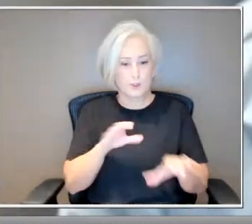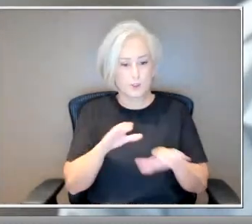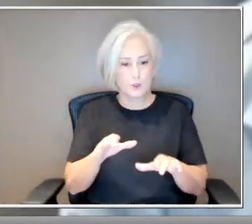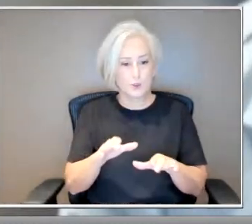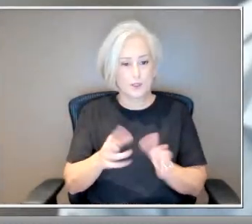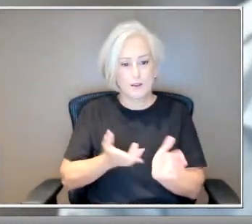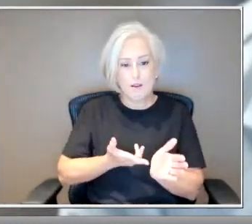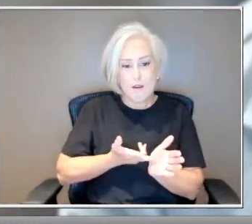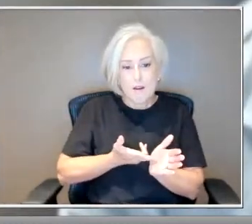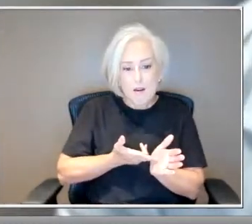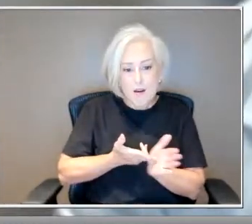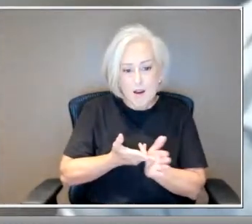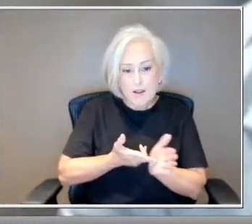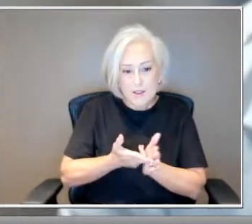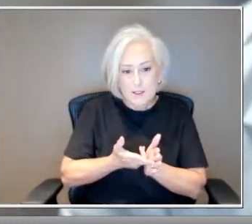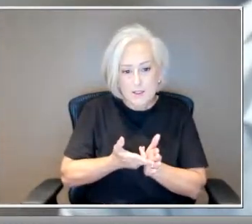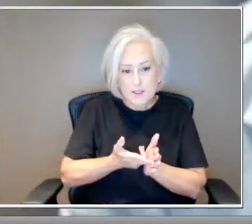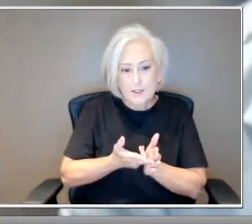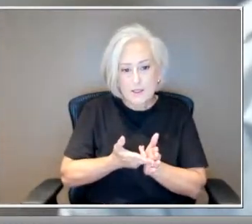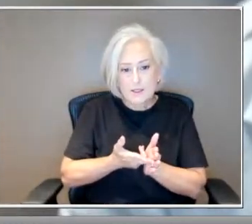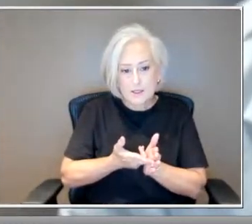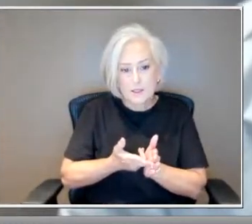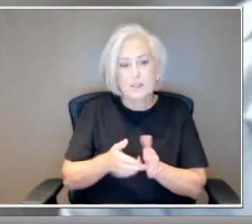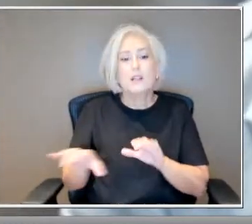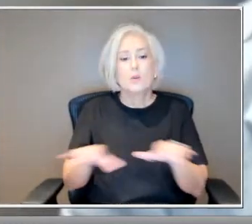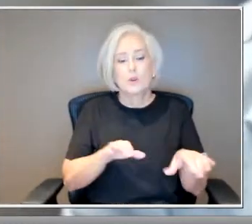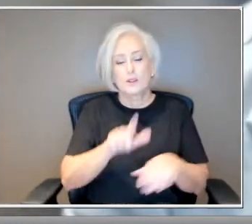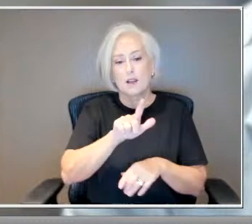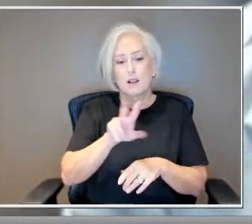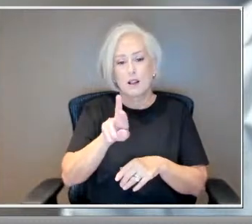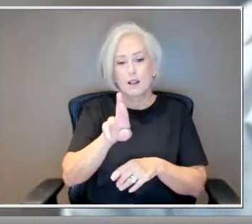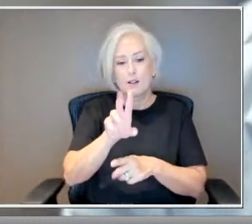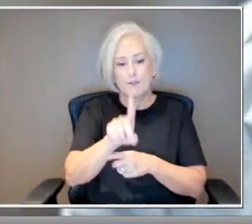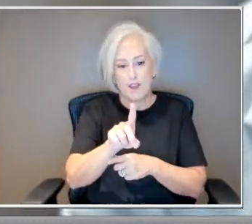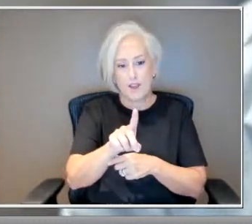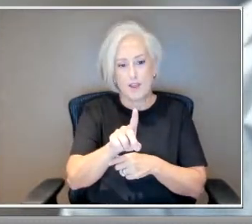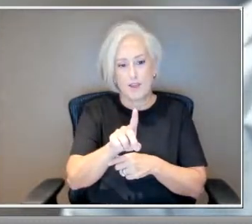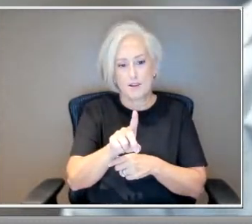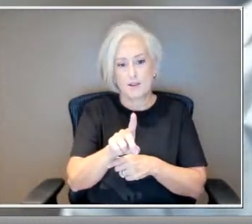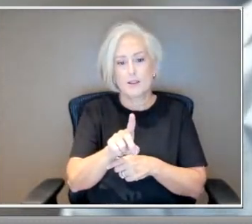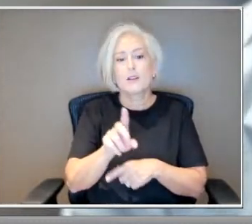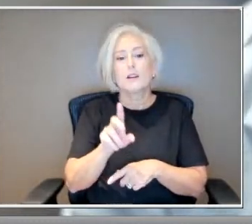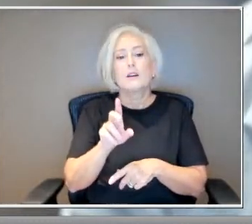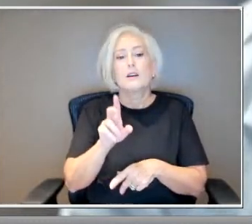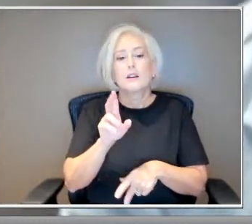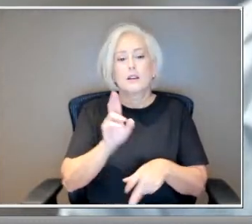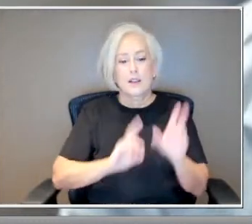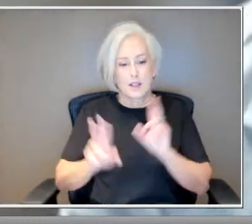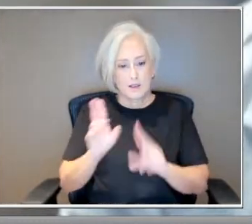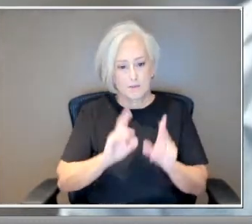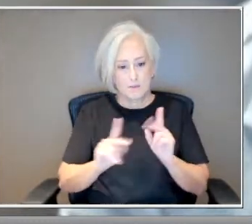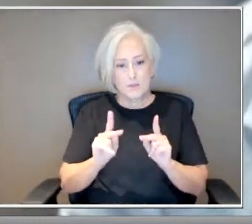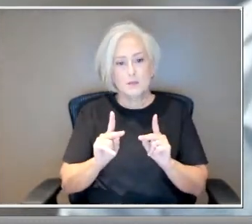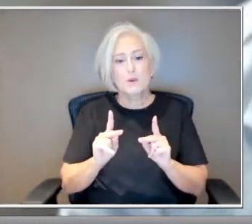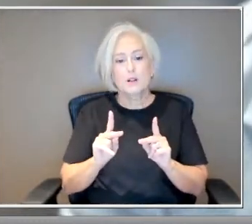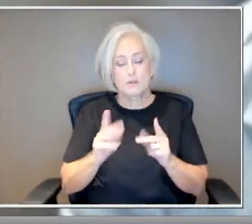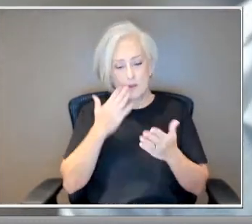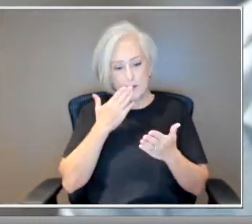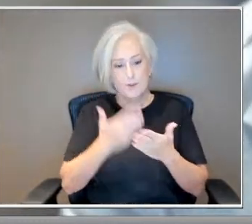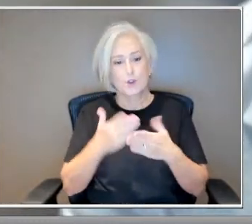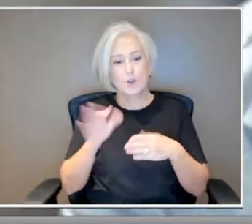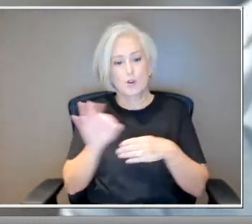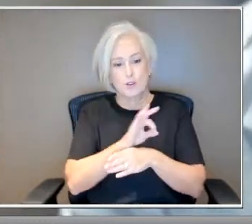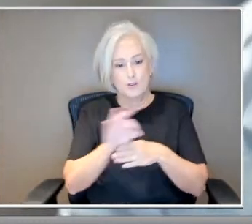firm. We have offered VAD, and we have done LVADs in people who are 80 with good functional status, and